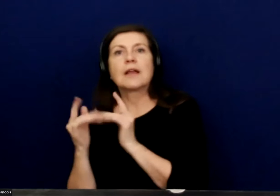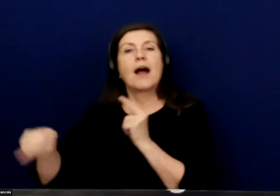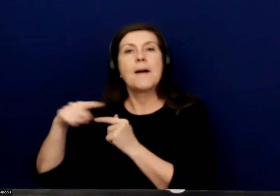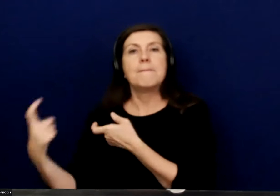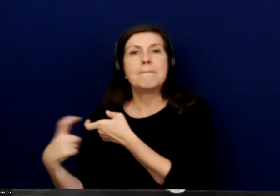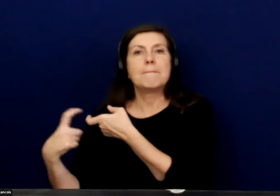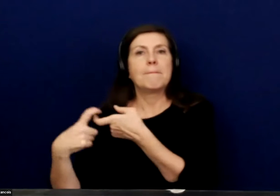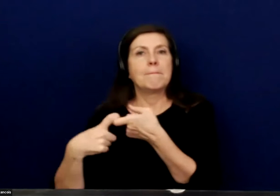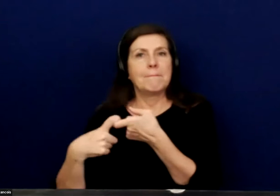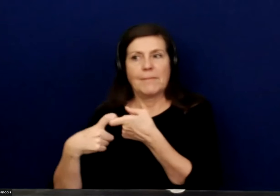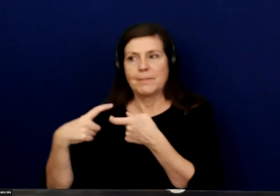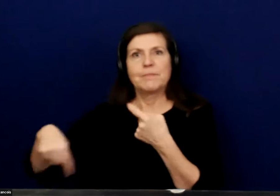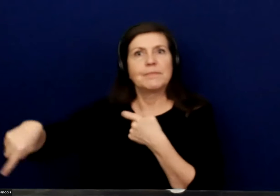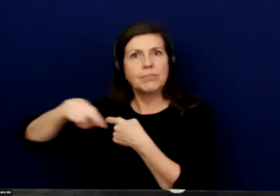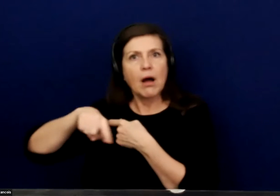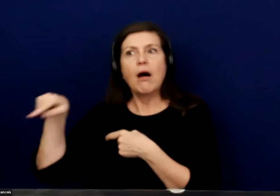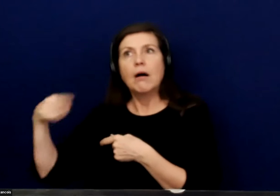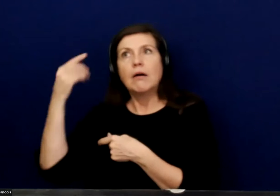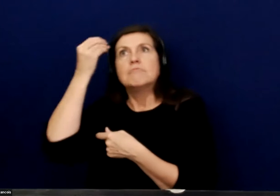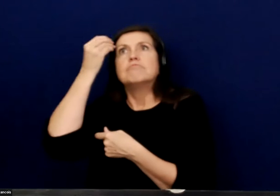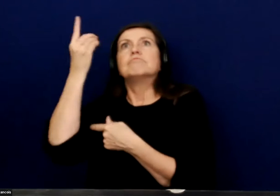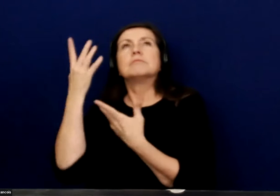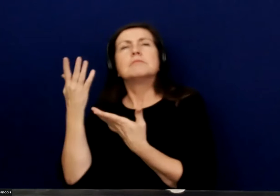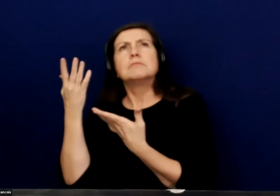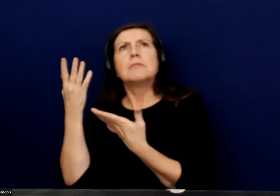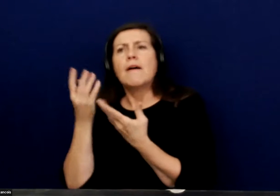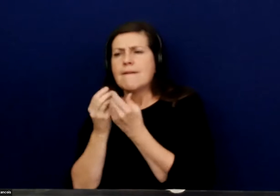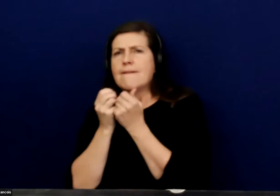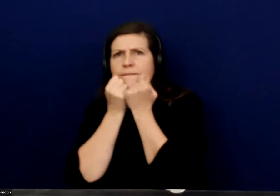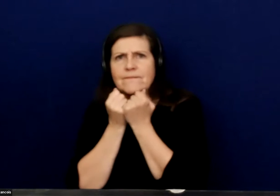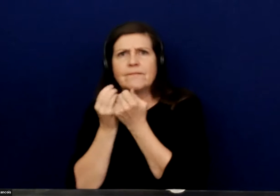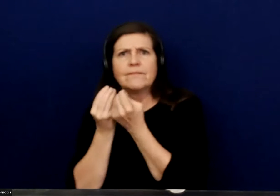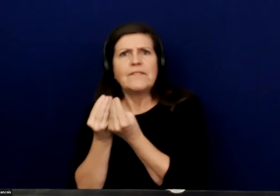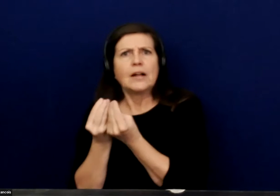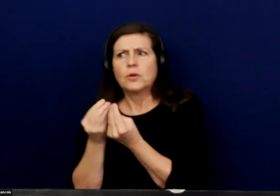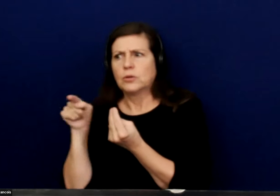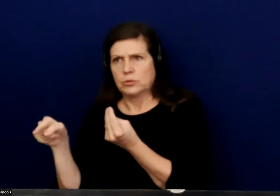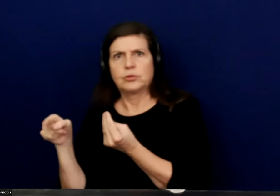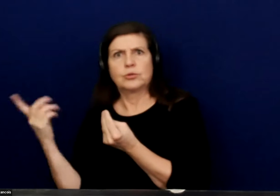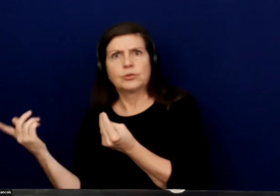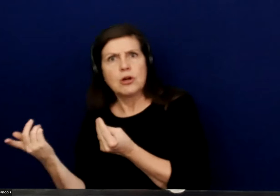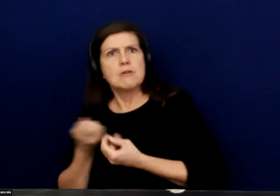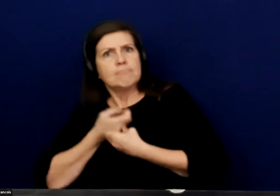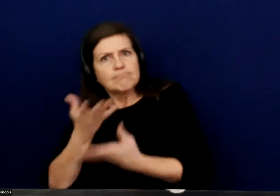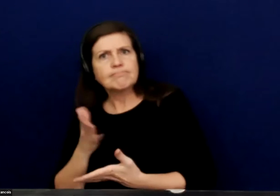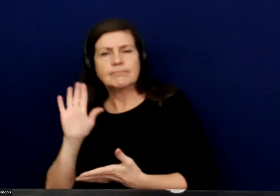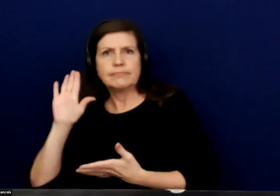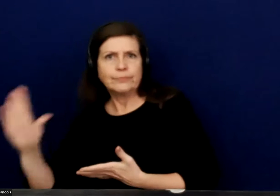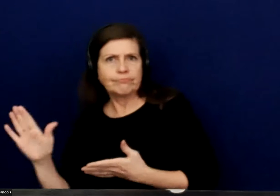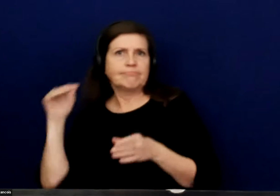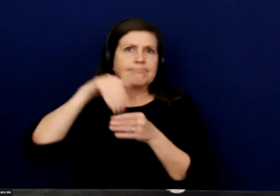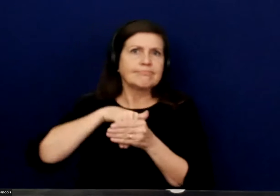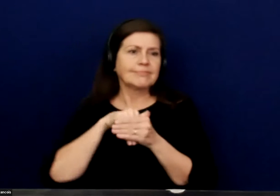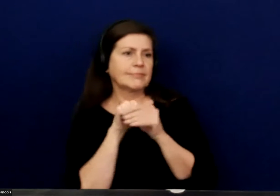that the members actually understand the value of being an expert in providing their expertise into testing. So